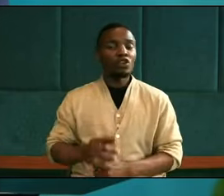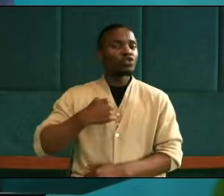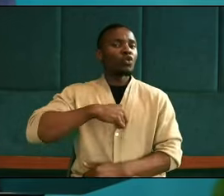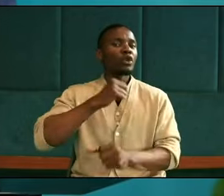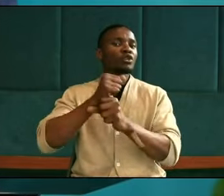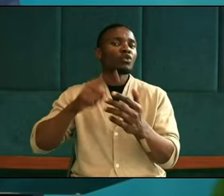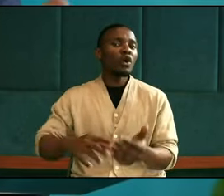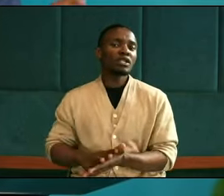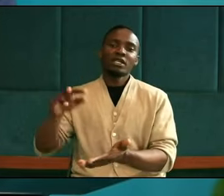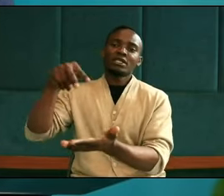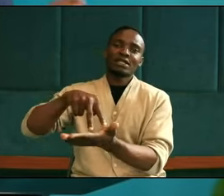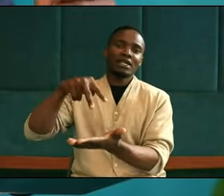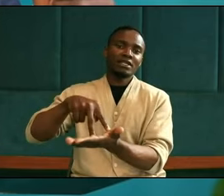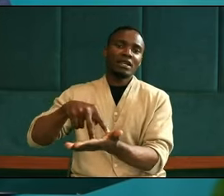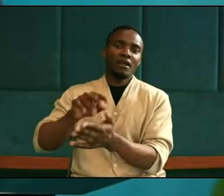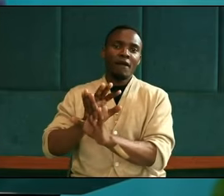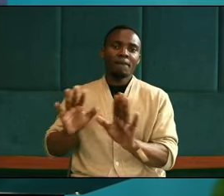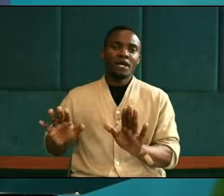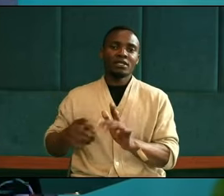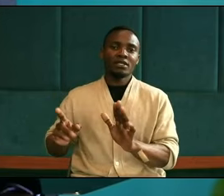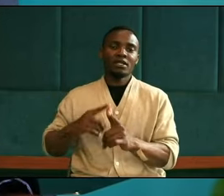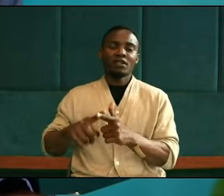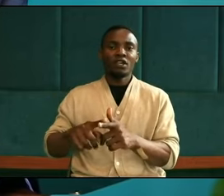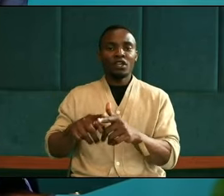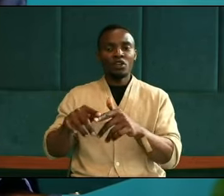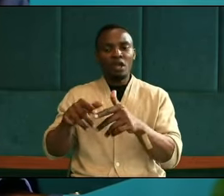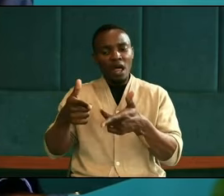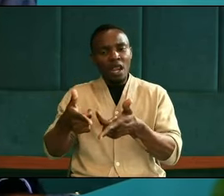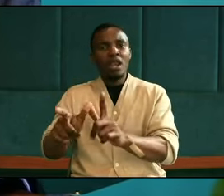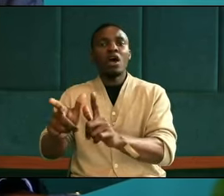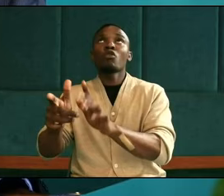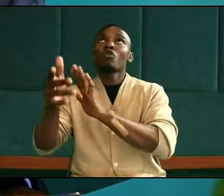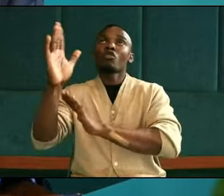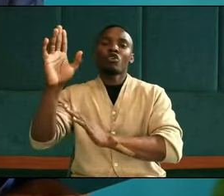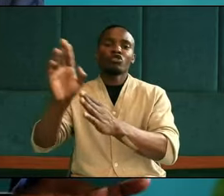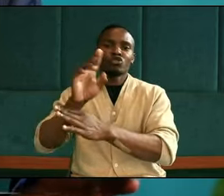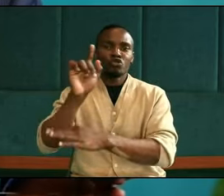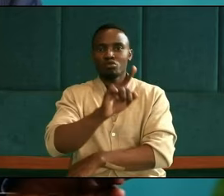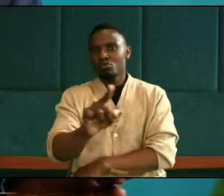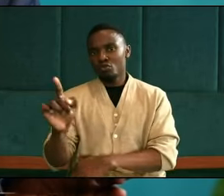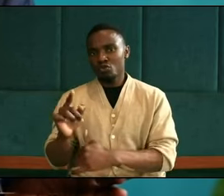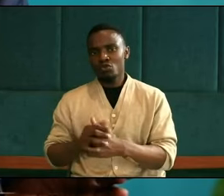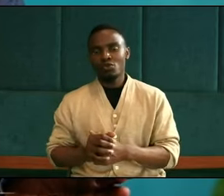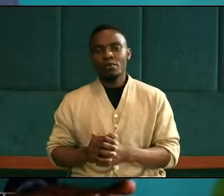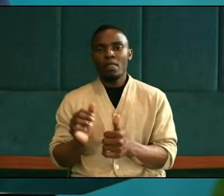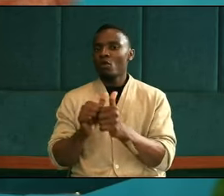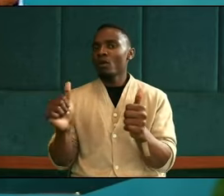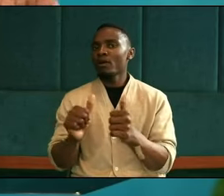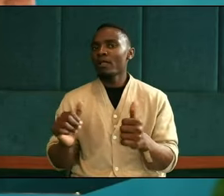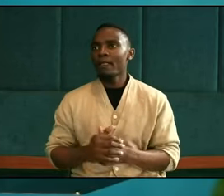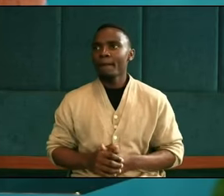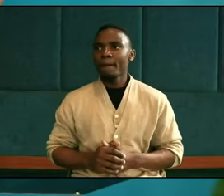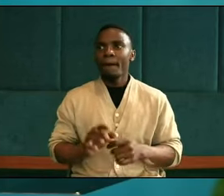position yourself and stand still. Allow the Lord to use you in as much as possible,